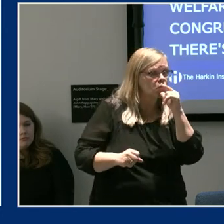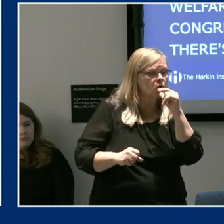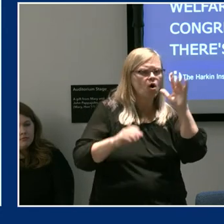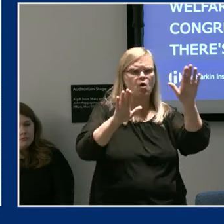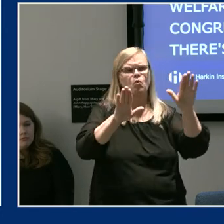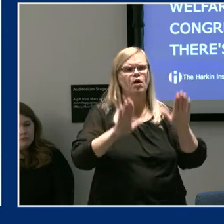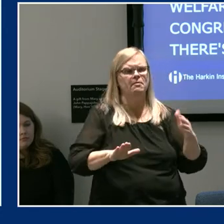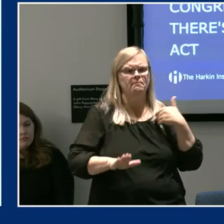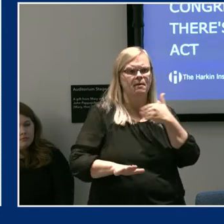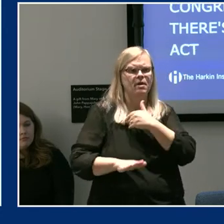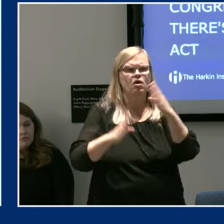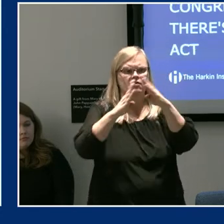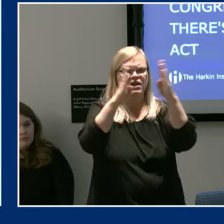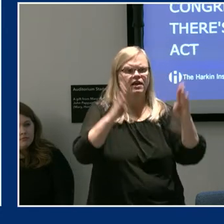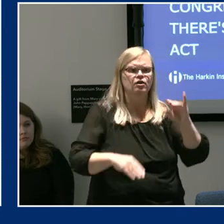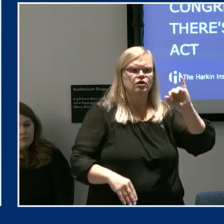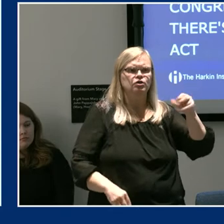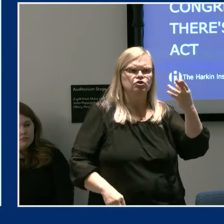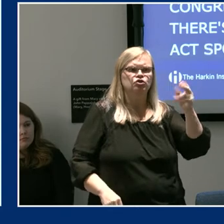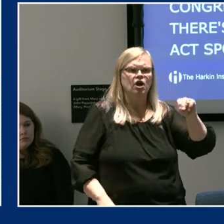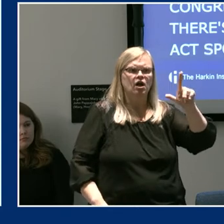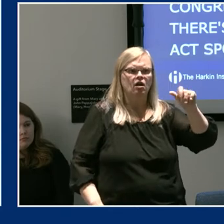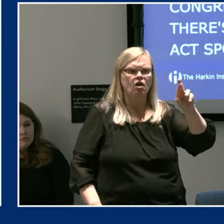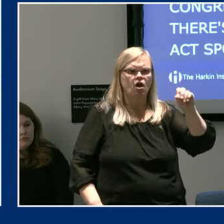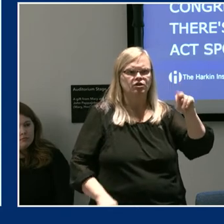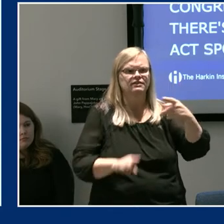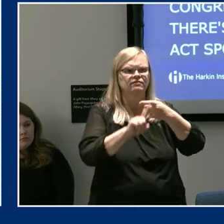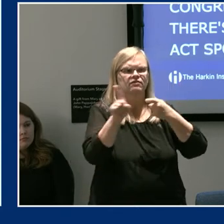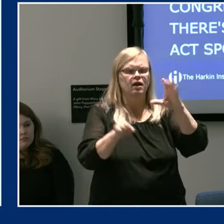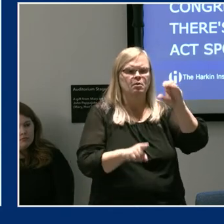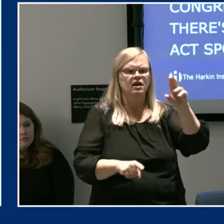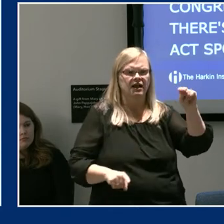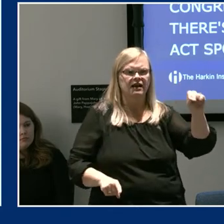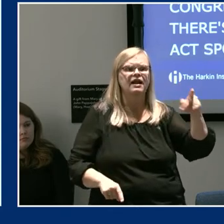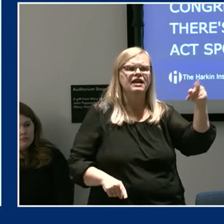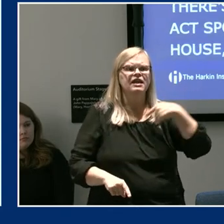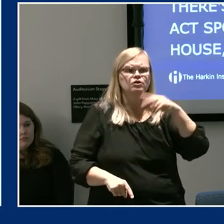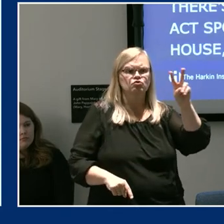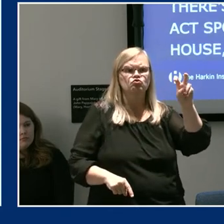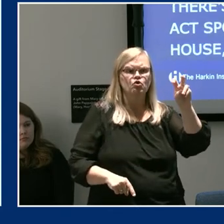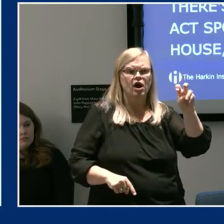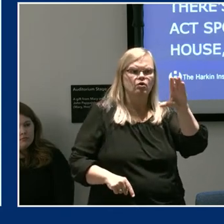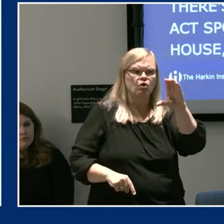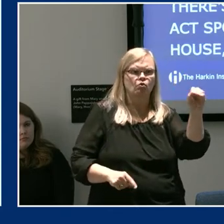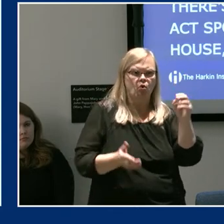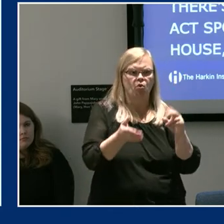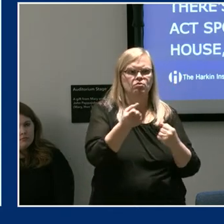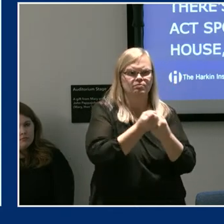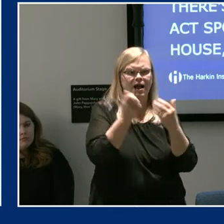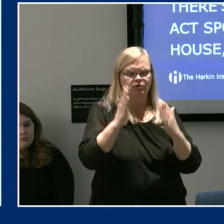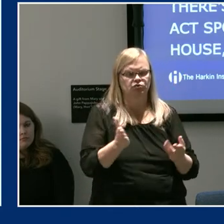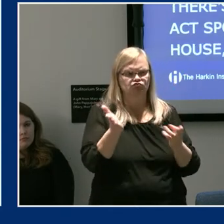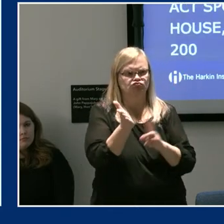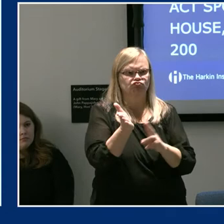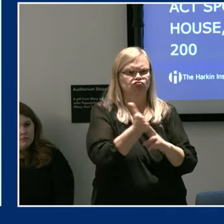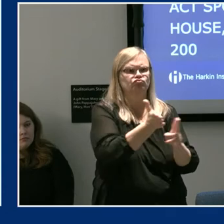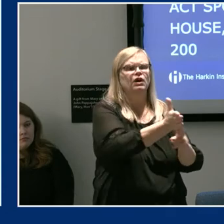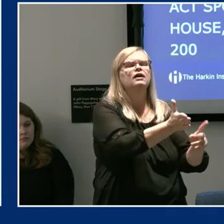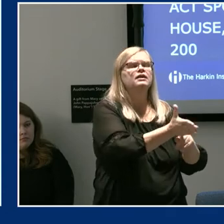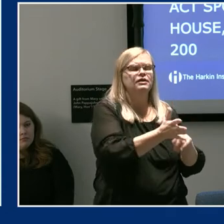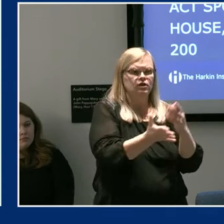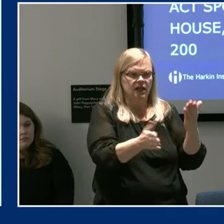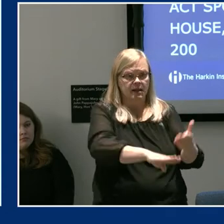terrific member of the House, John Larson, Connecticut. He has over 200 co-sponsors. It improves